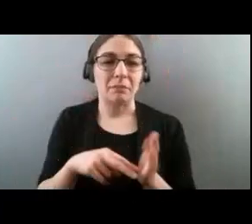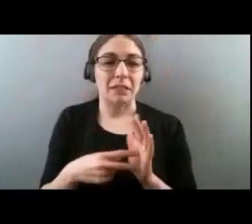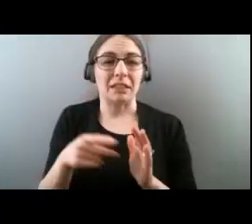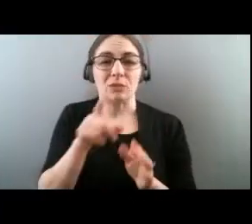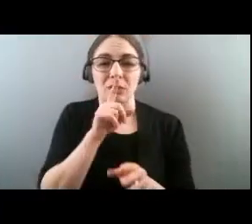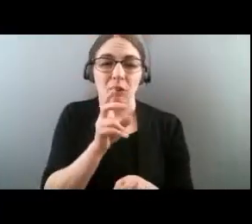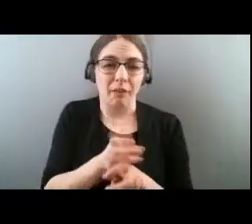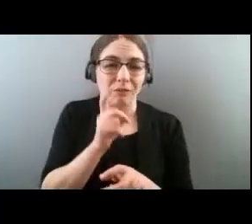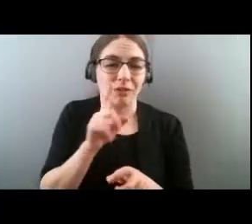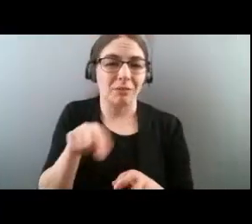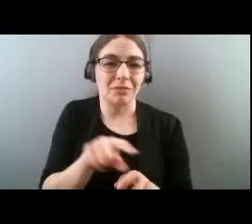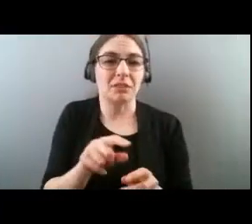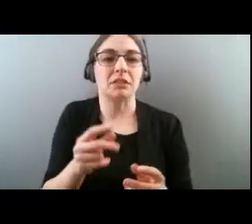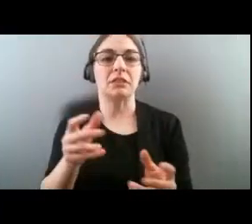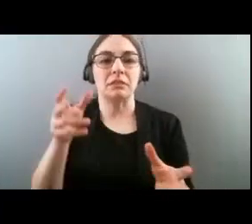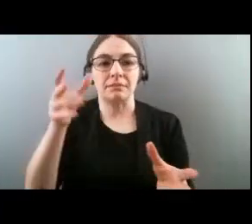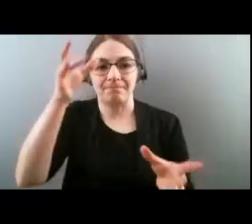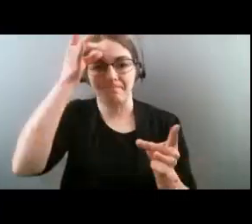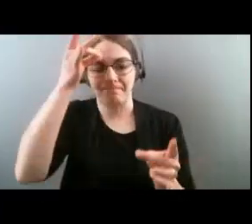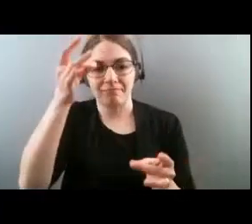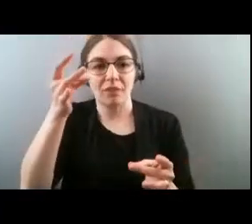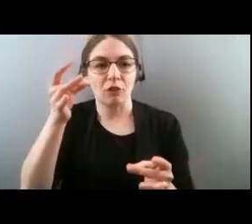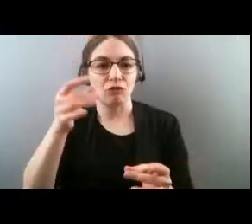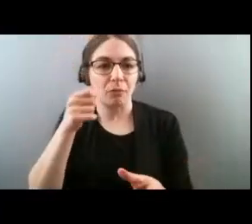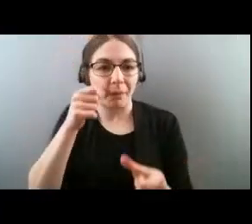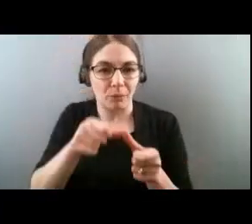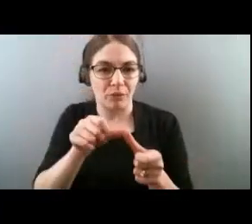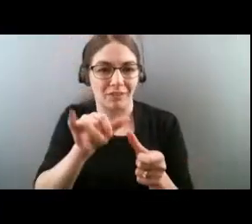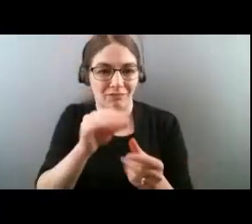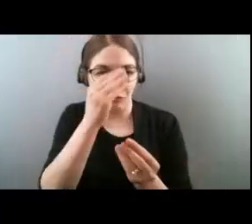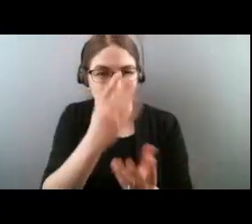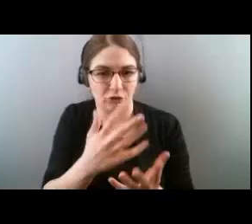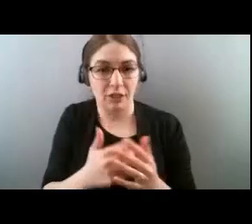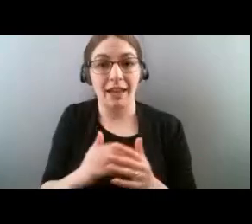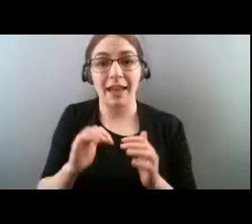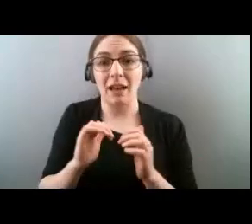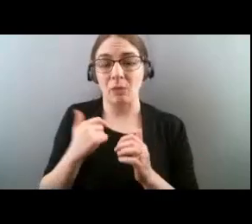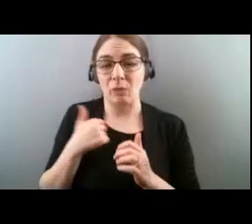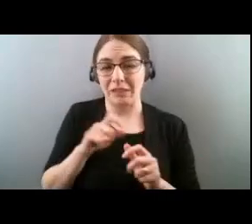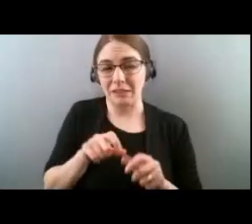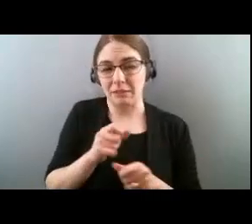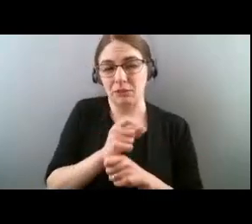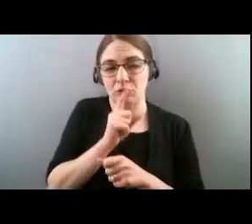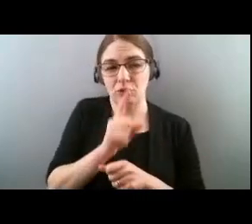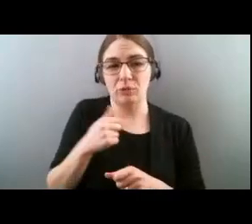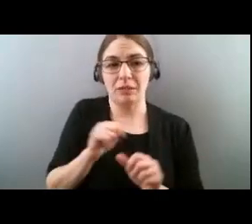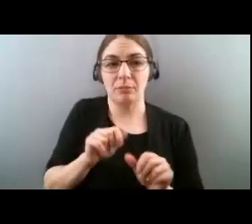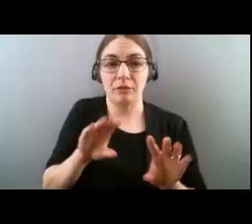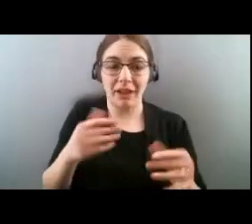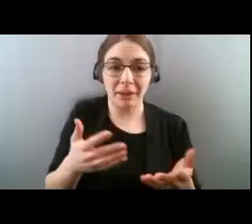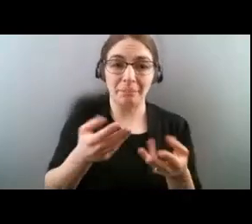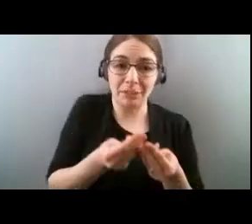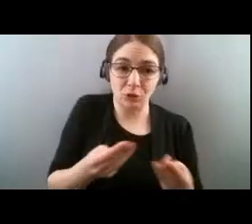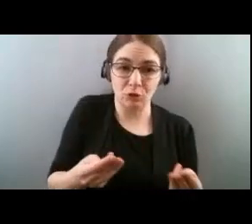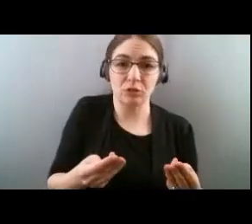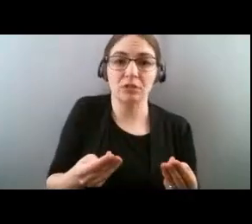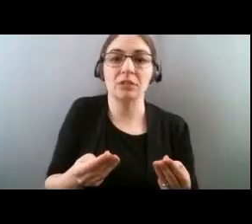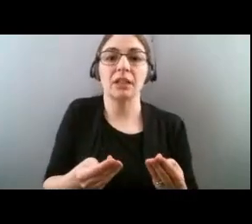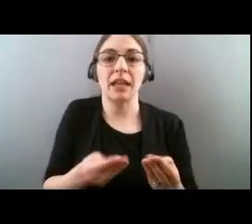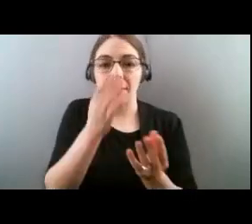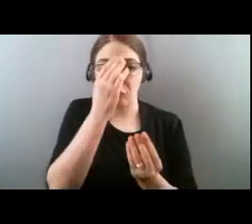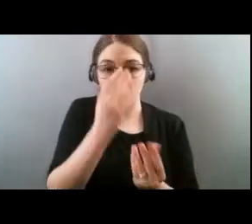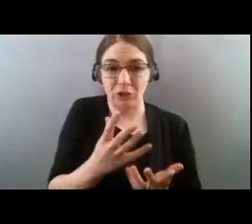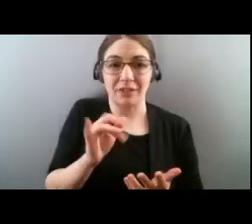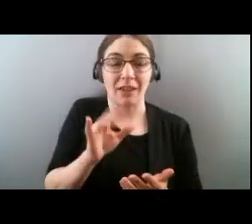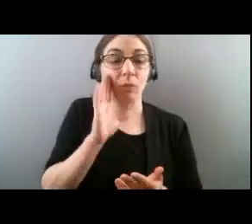providing trainings and we're providing educational materials that not only will satisfy our requirements,